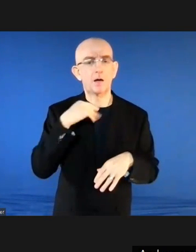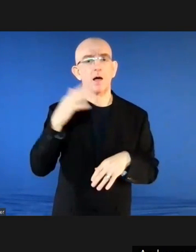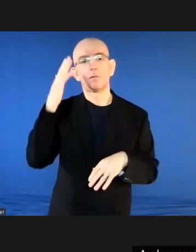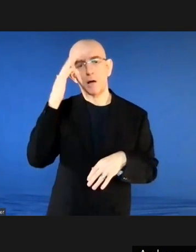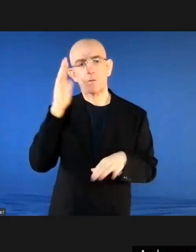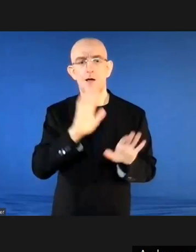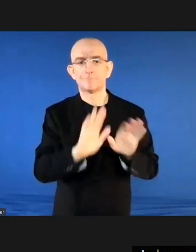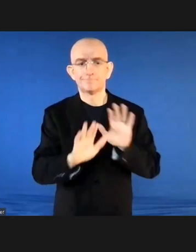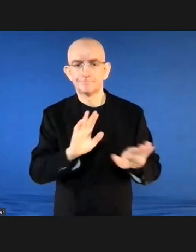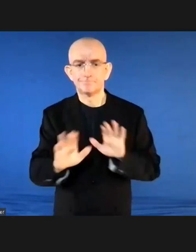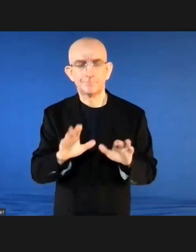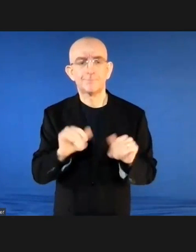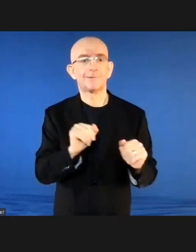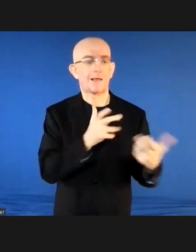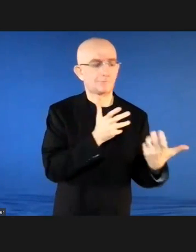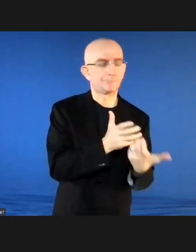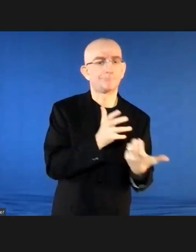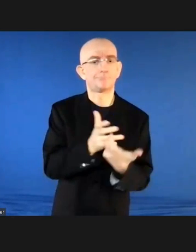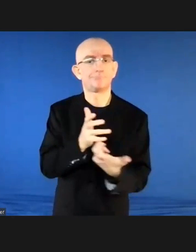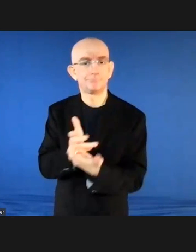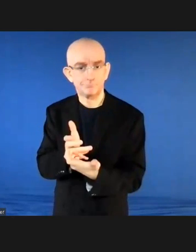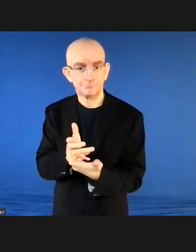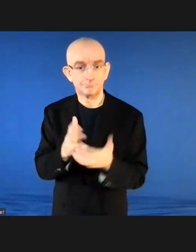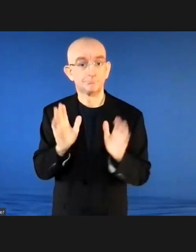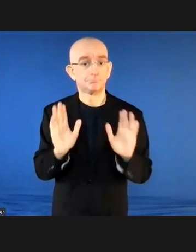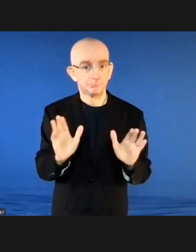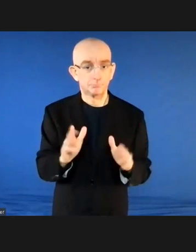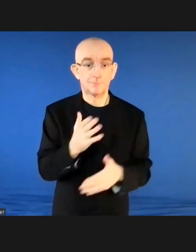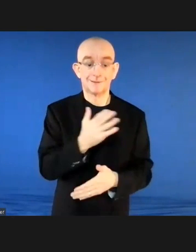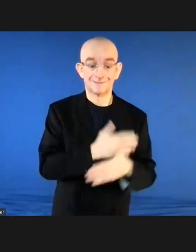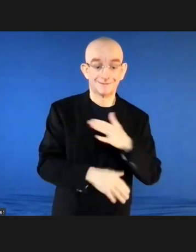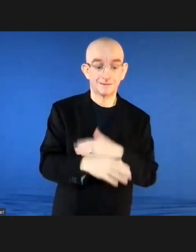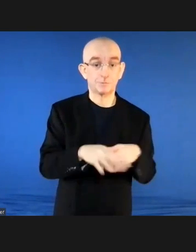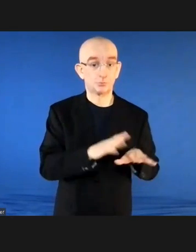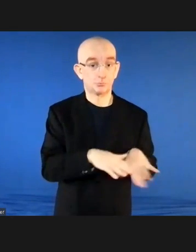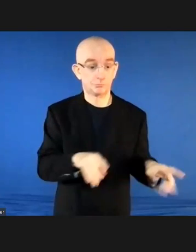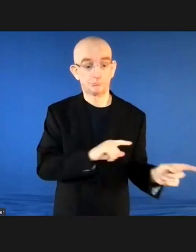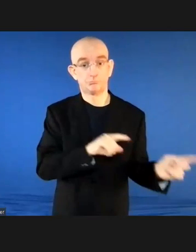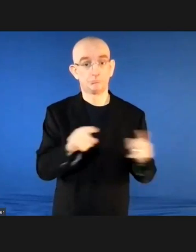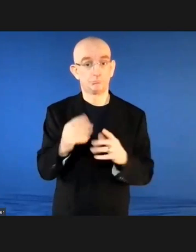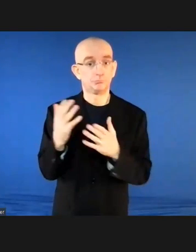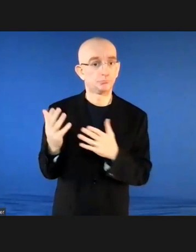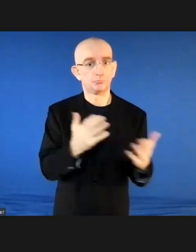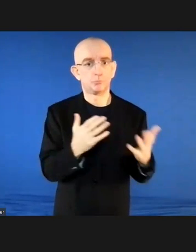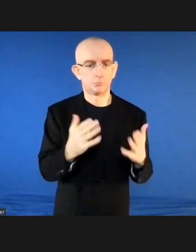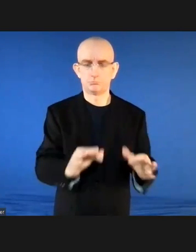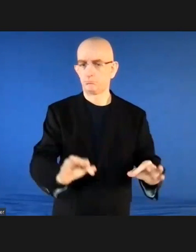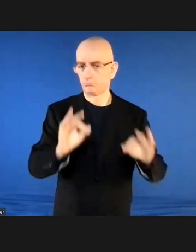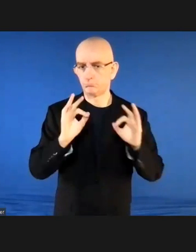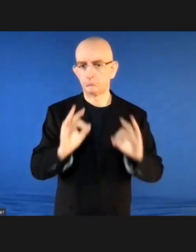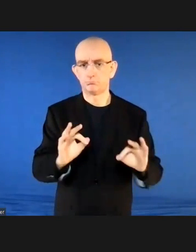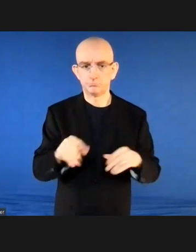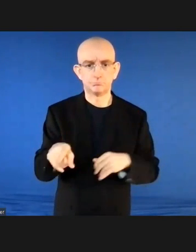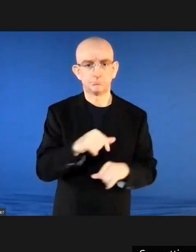So getting disabled children into school is a wonderful start and will help to change attitudes and give them confidence and